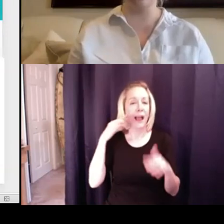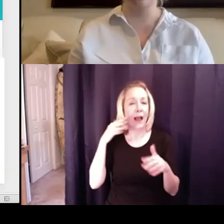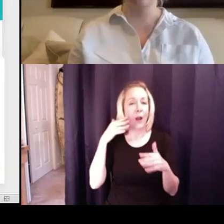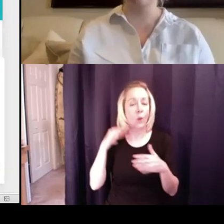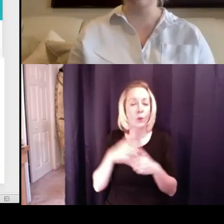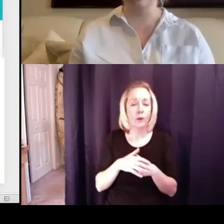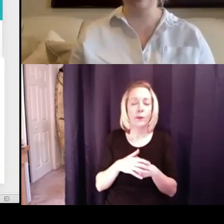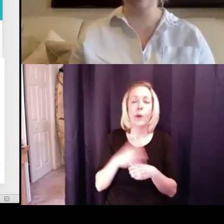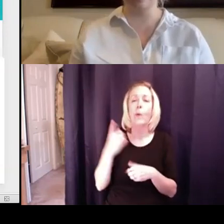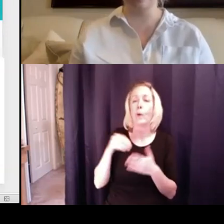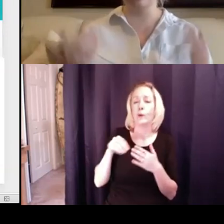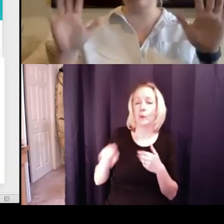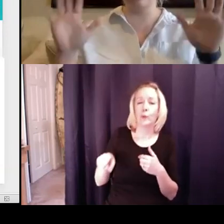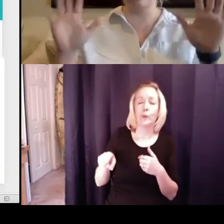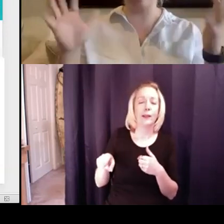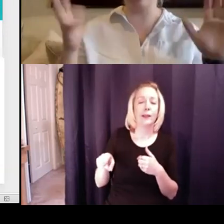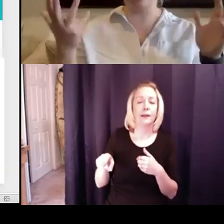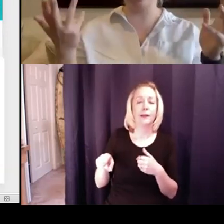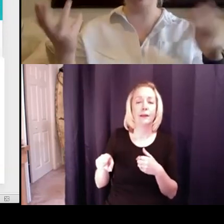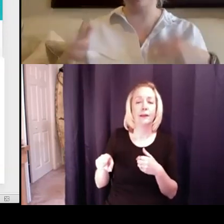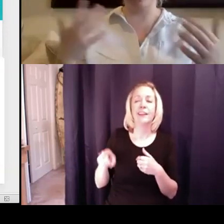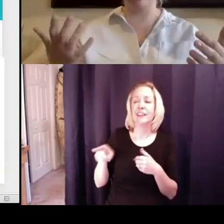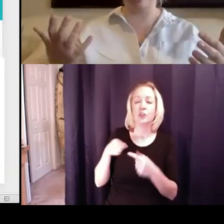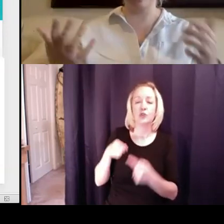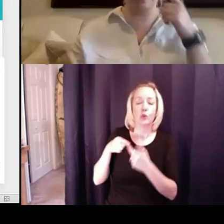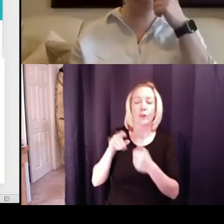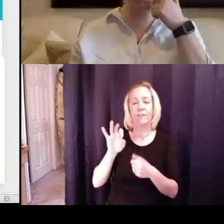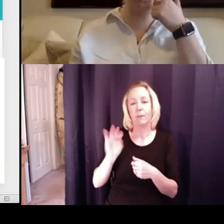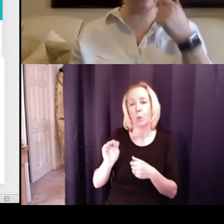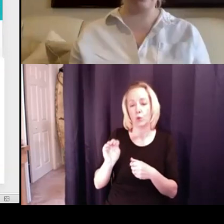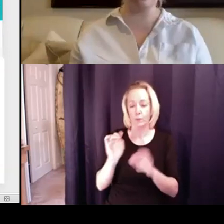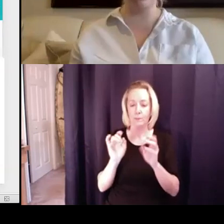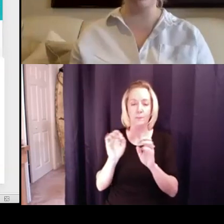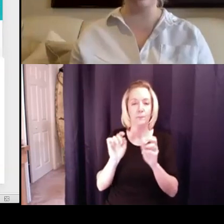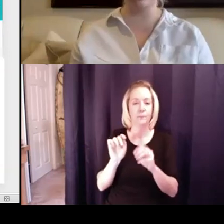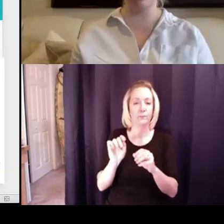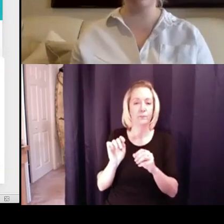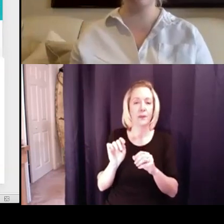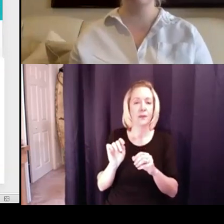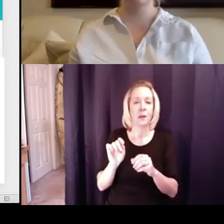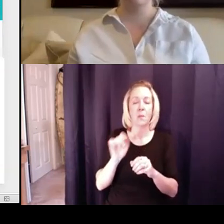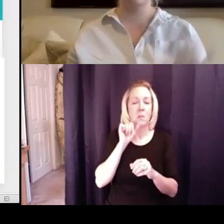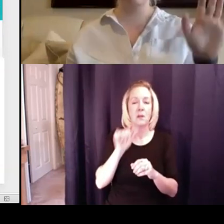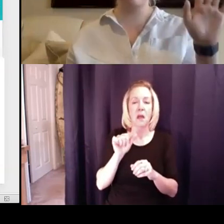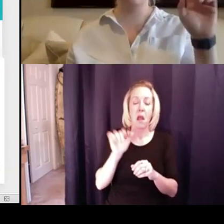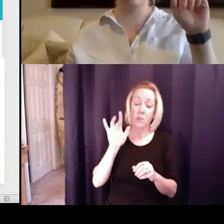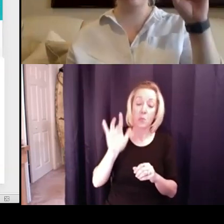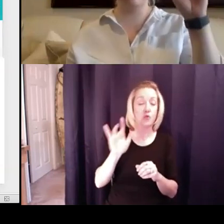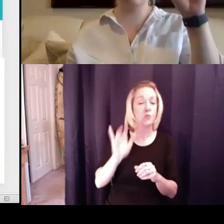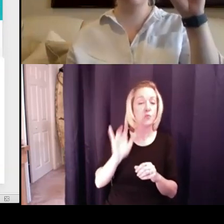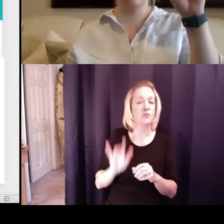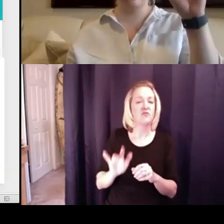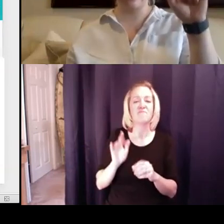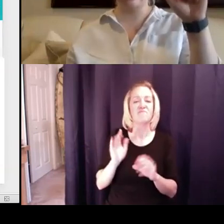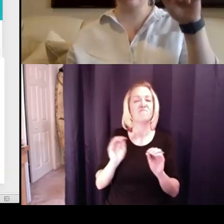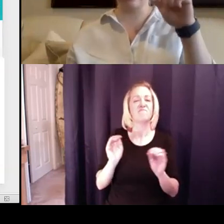who really didn't use, he has fine motor difficulties, but he really wasn't using his hands at all to engage in books. And